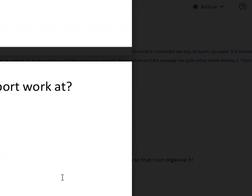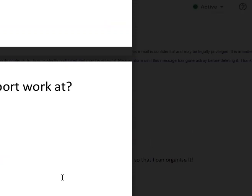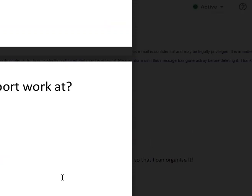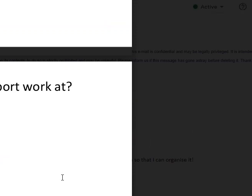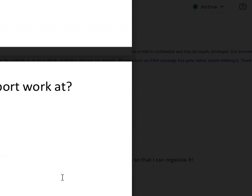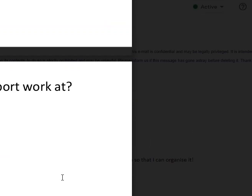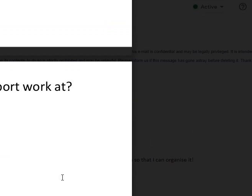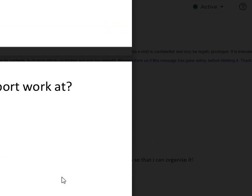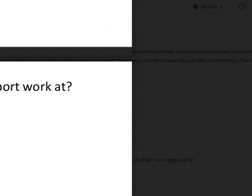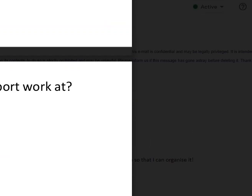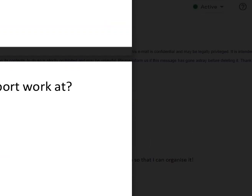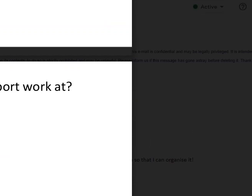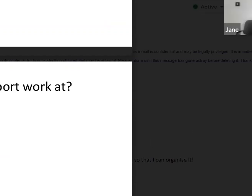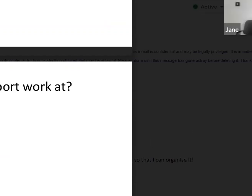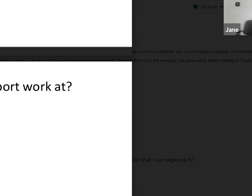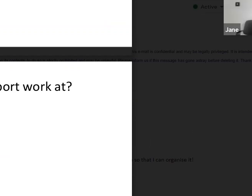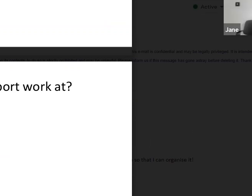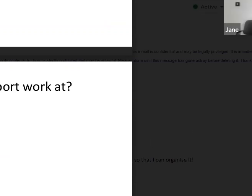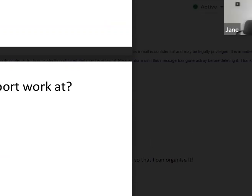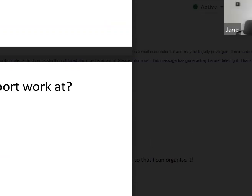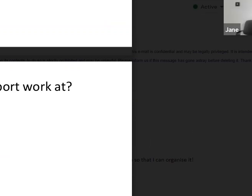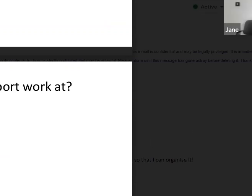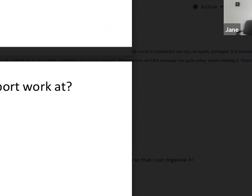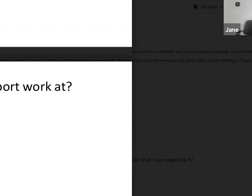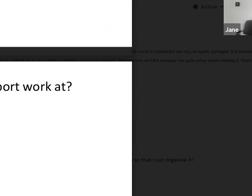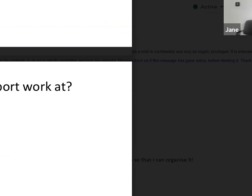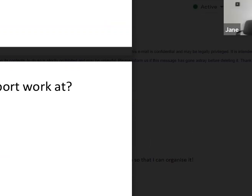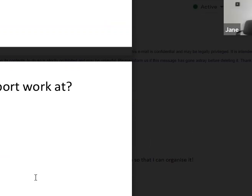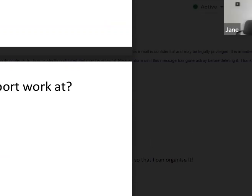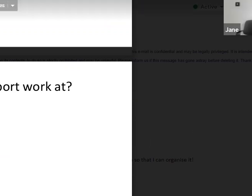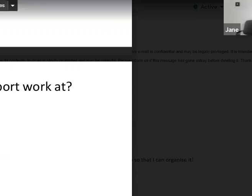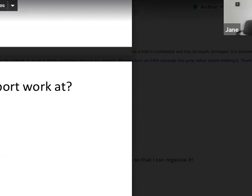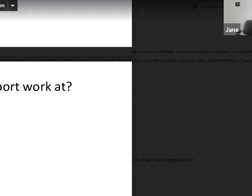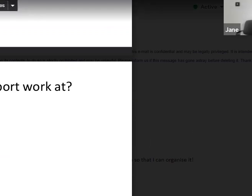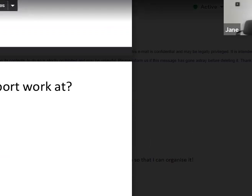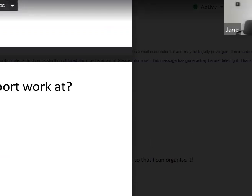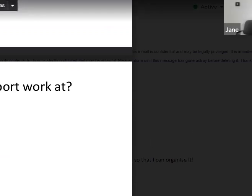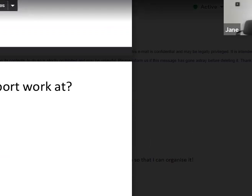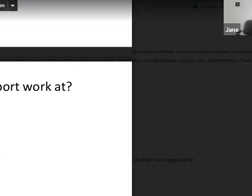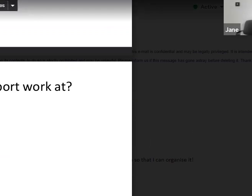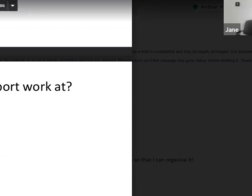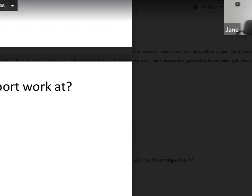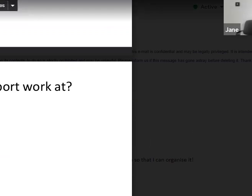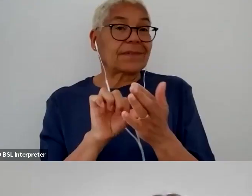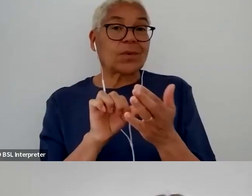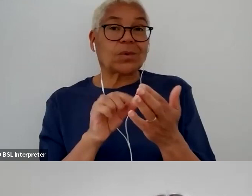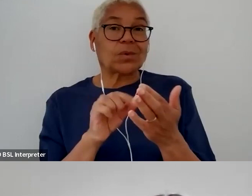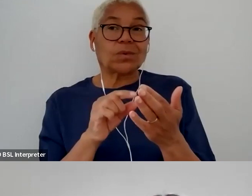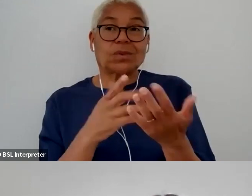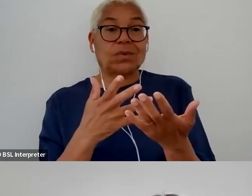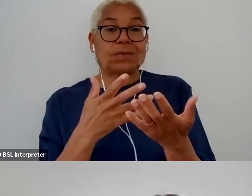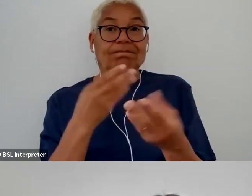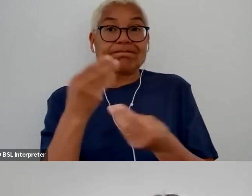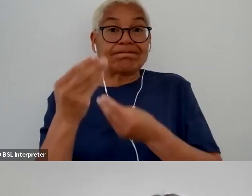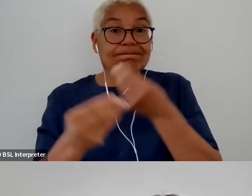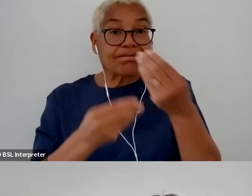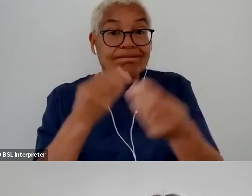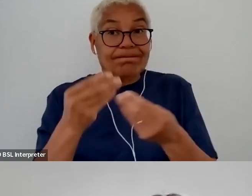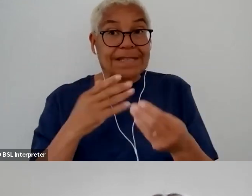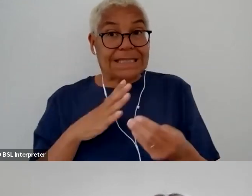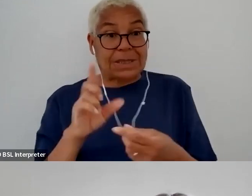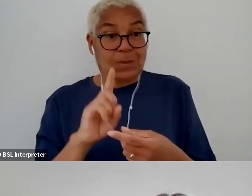If people don't really know what's out there, then they find it difficult to to put into words what they need, don't they?